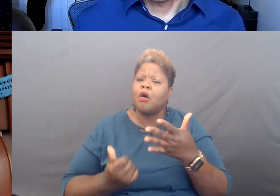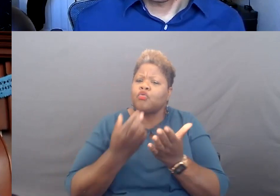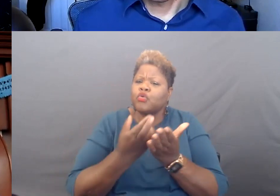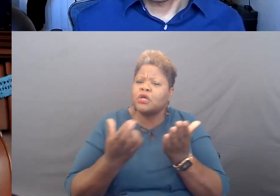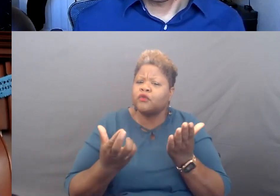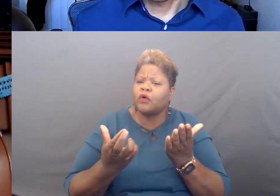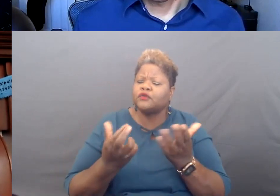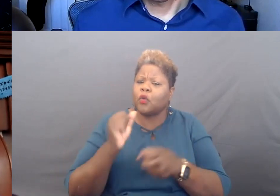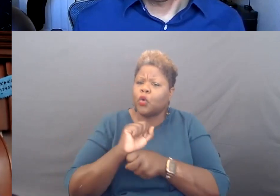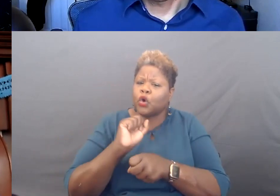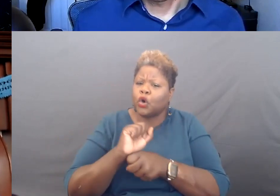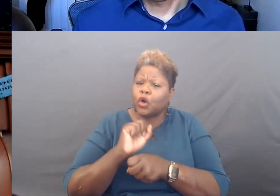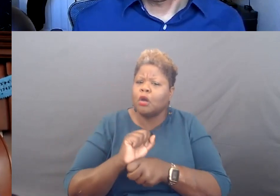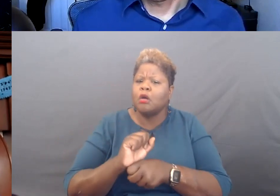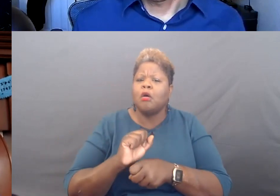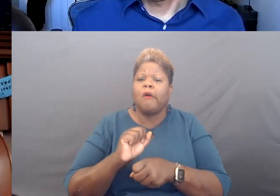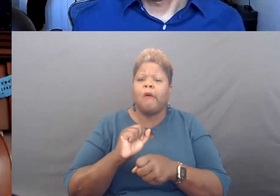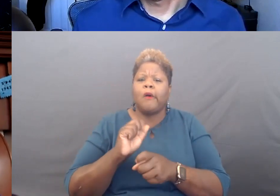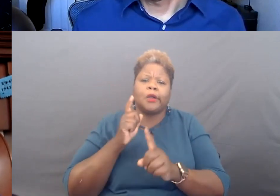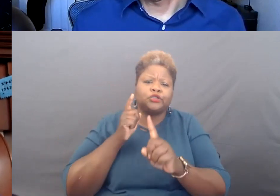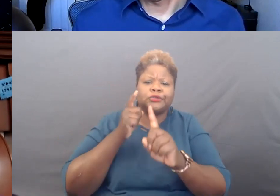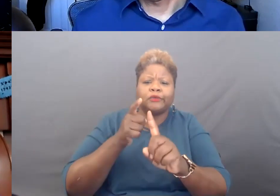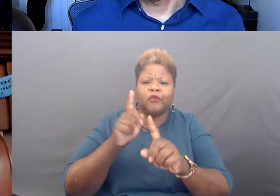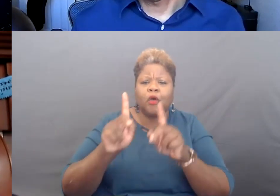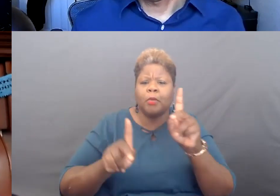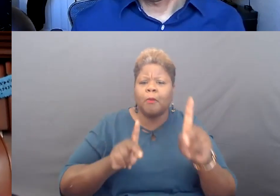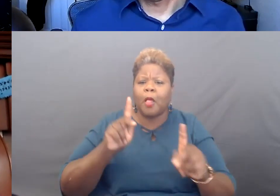trajectory trends for people with disabilities?